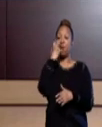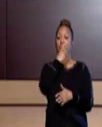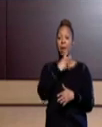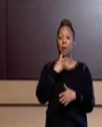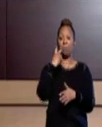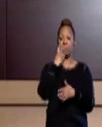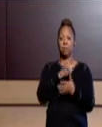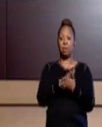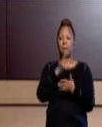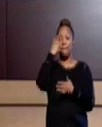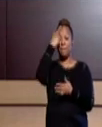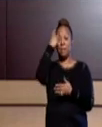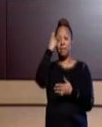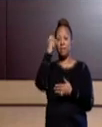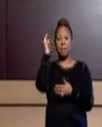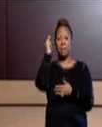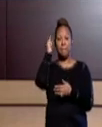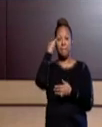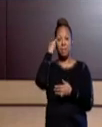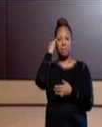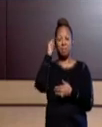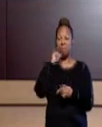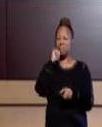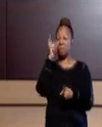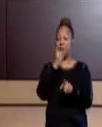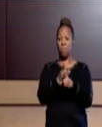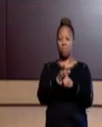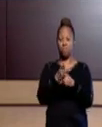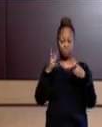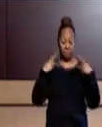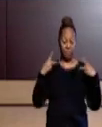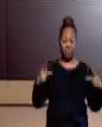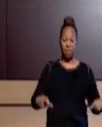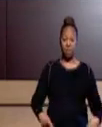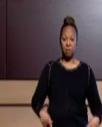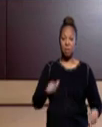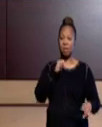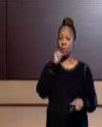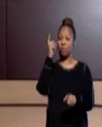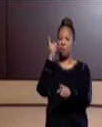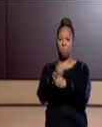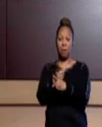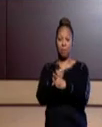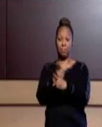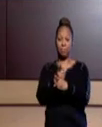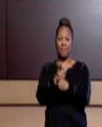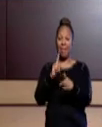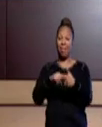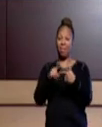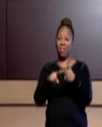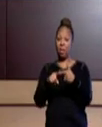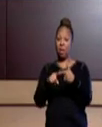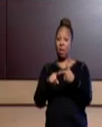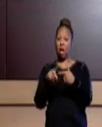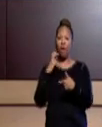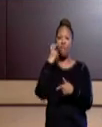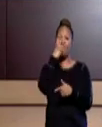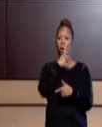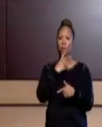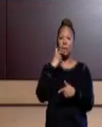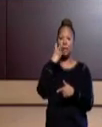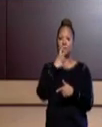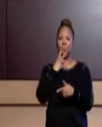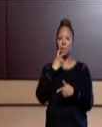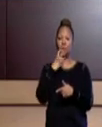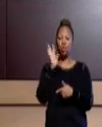mouths. Because mentally, if you're not right, physically, if you're not right, then verbally, you are about